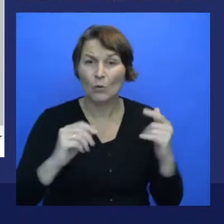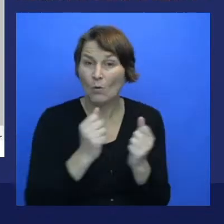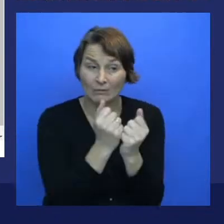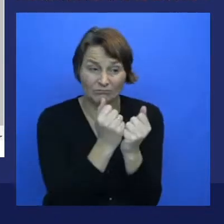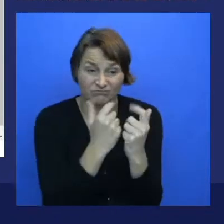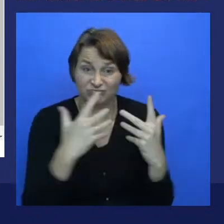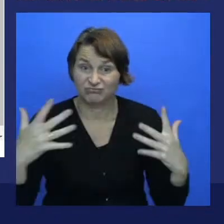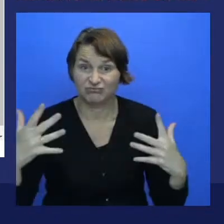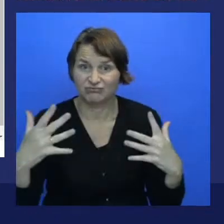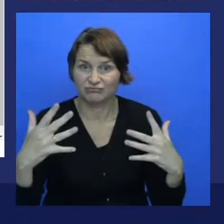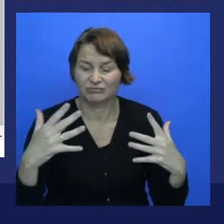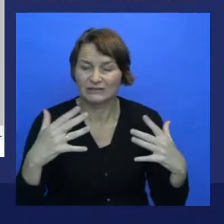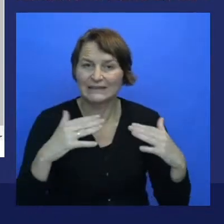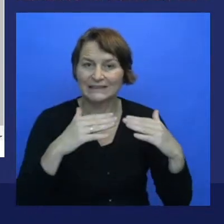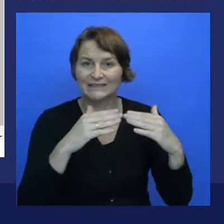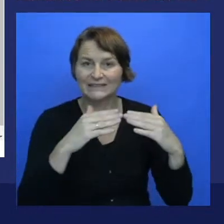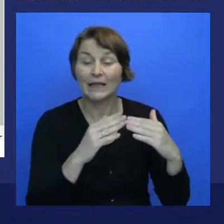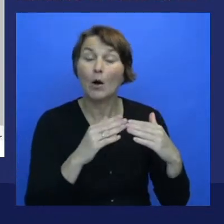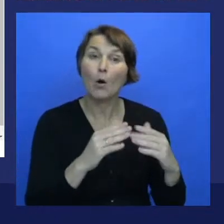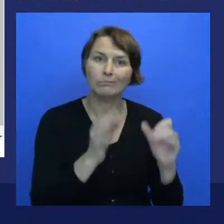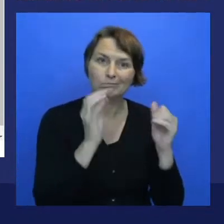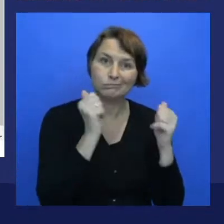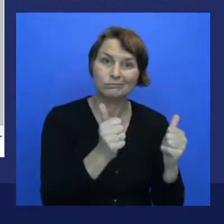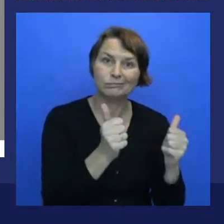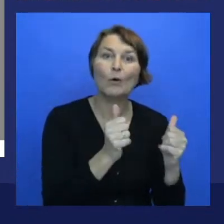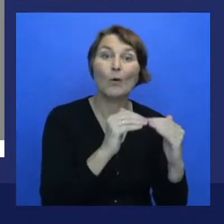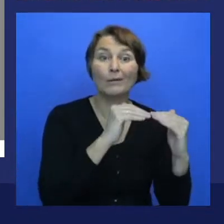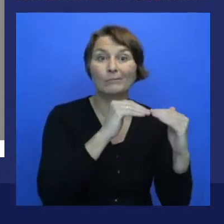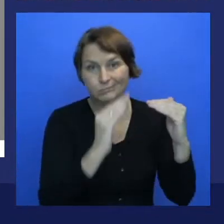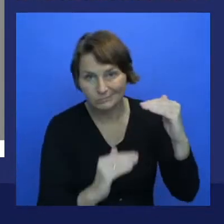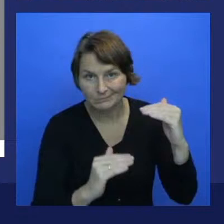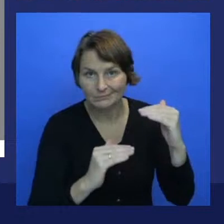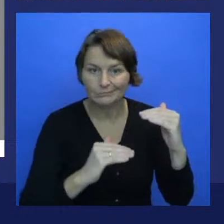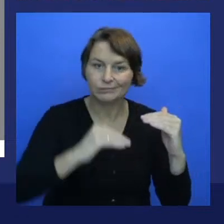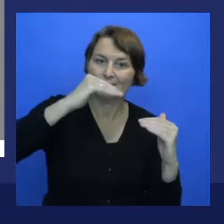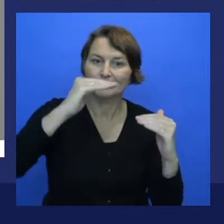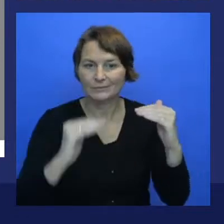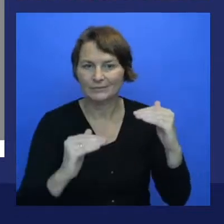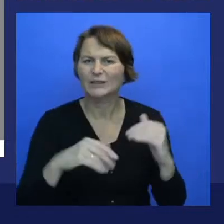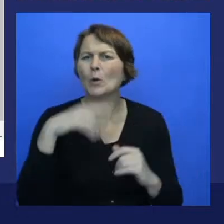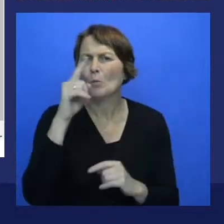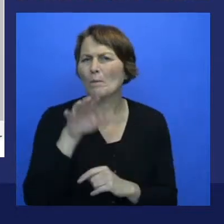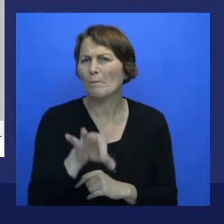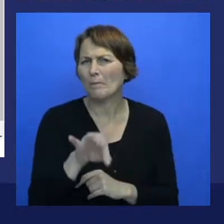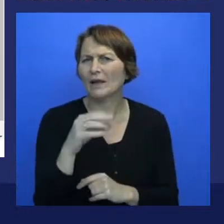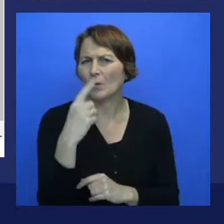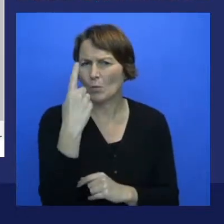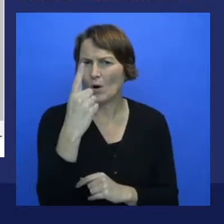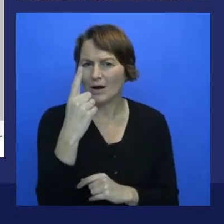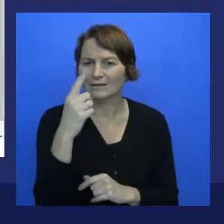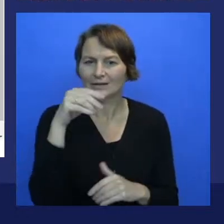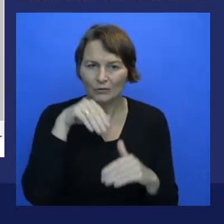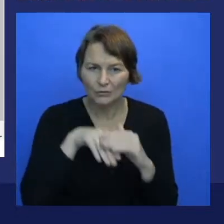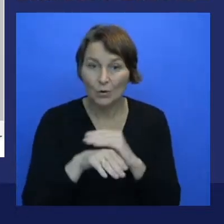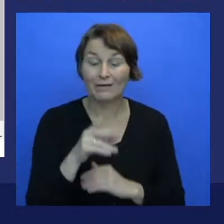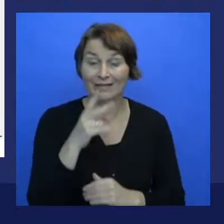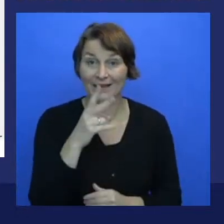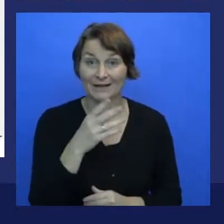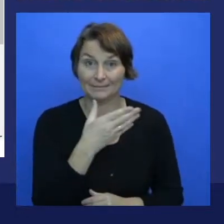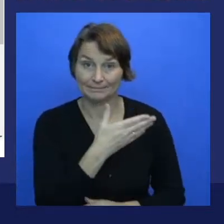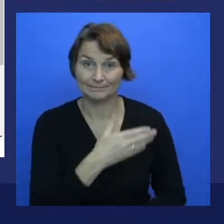me go into one particular data point. So let me go into this one here, and you're going to see that you can go to something called an incident hub that